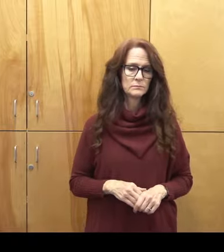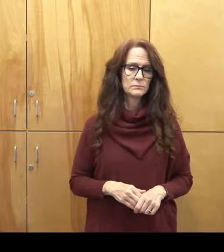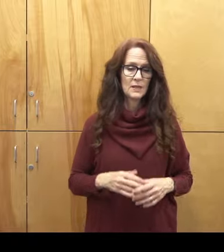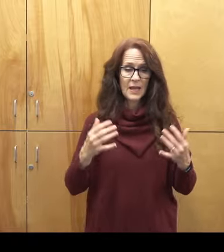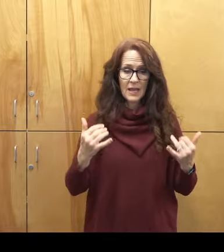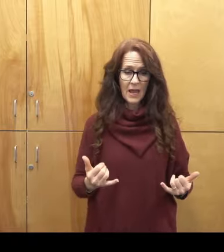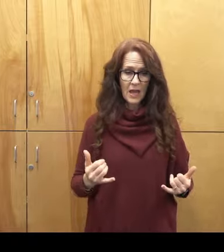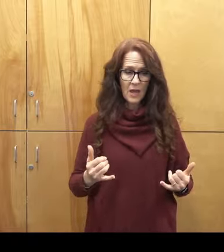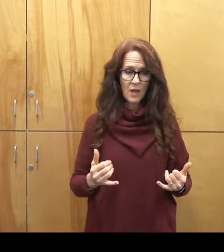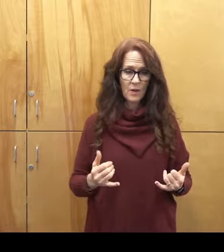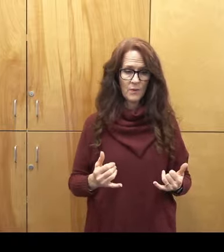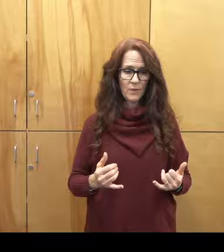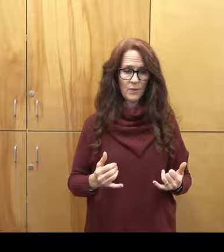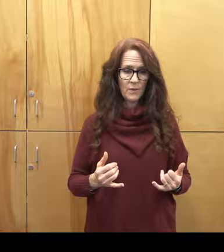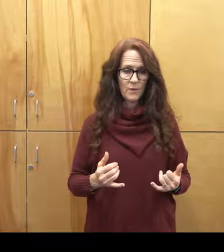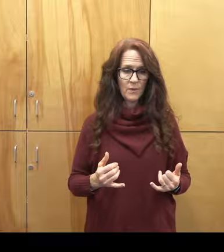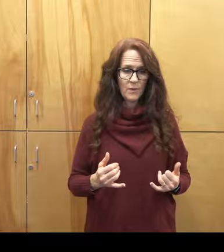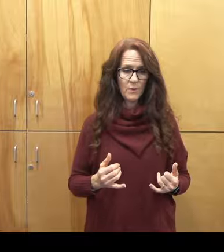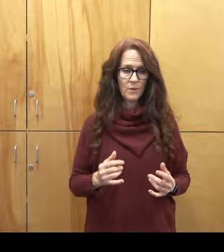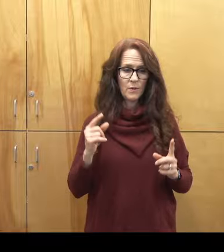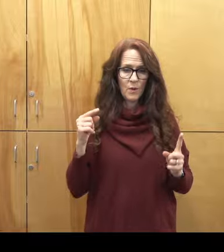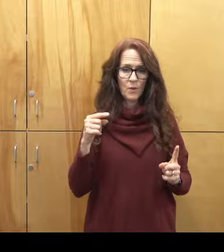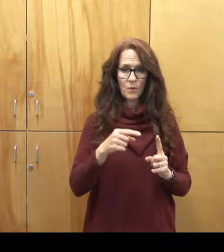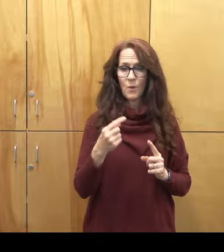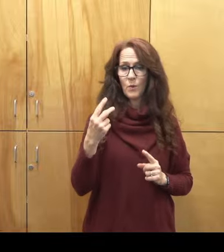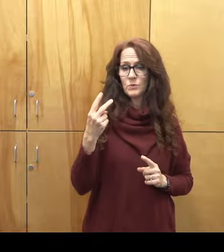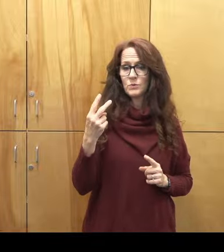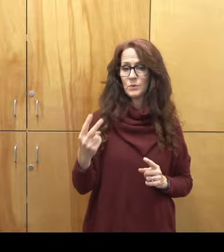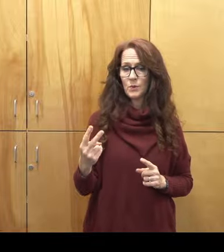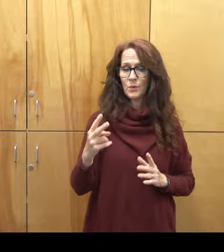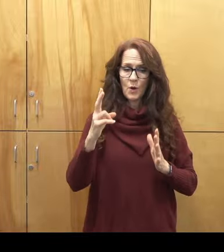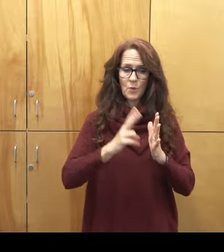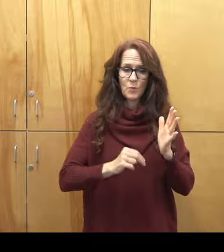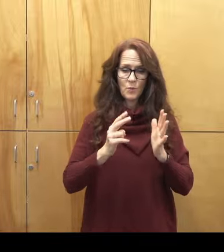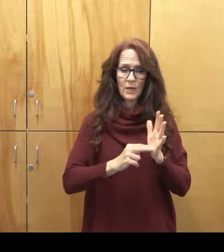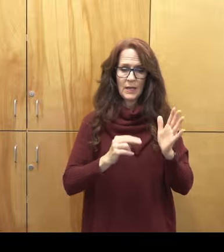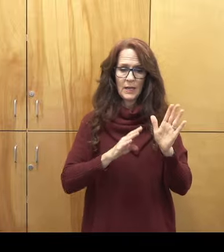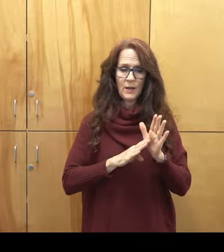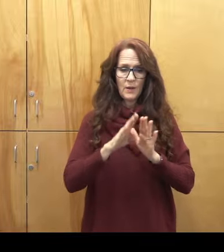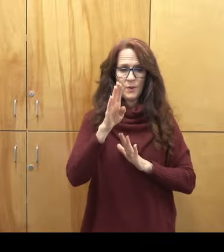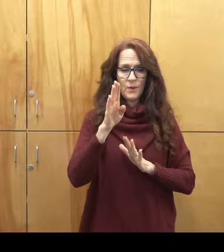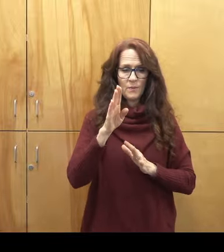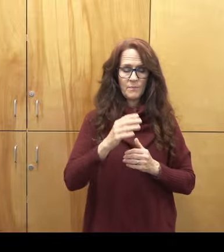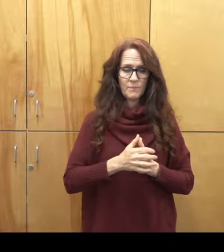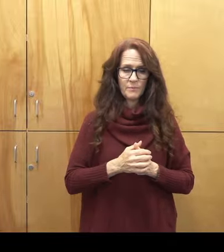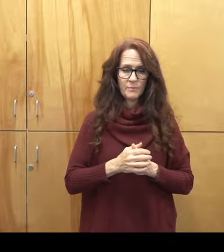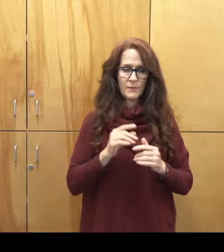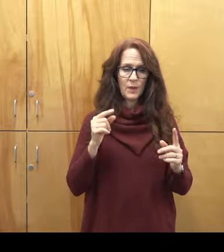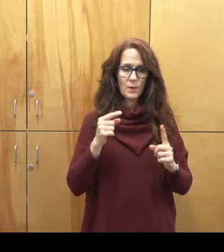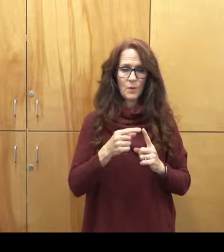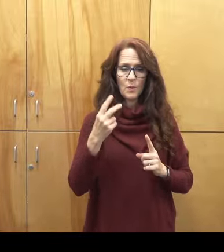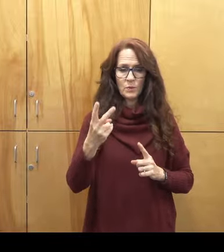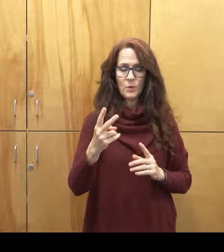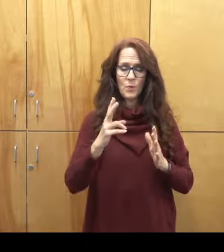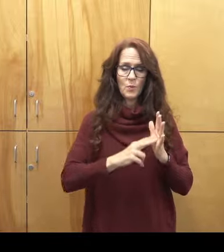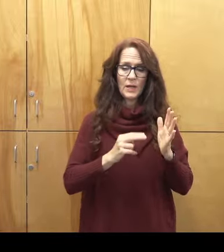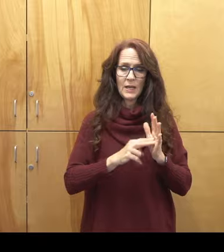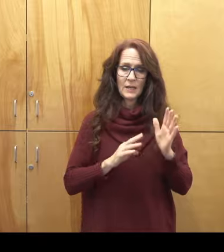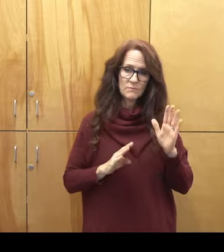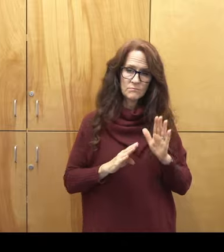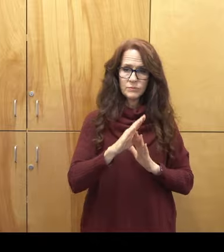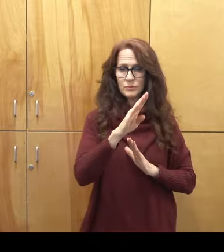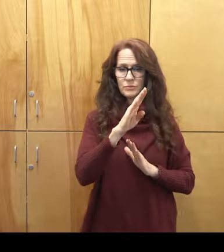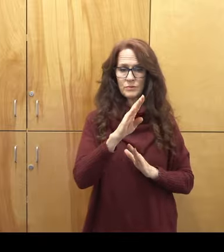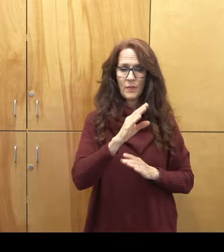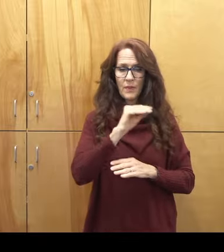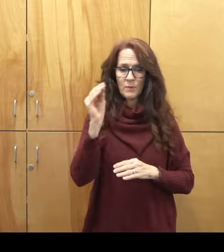Now we're going to move on to goal 2, which is reading acceleration. Goal 2, reading acceleration, states